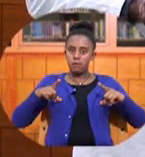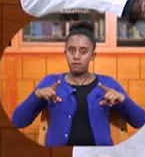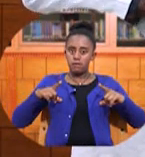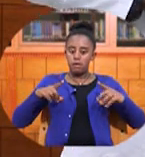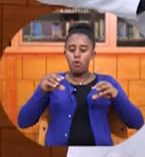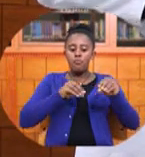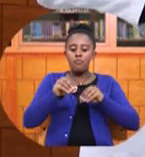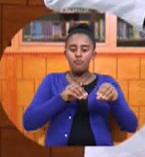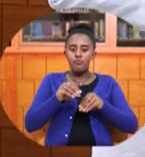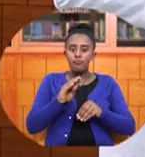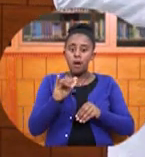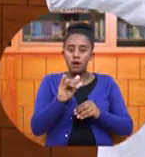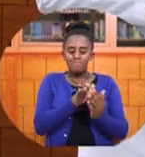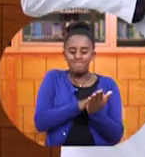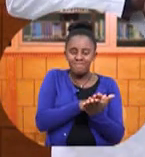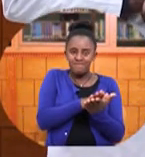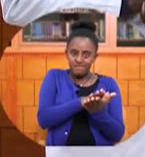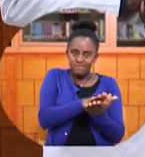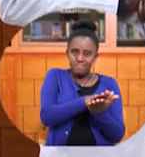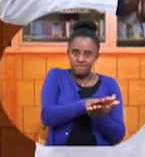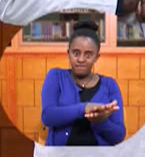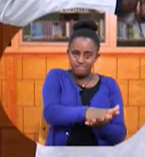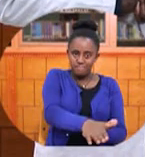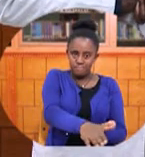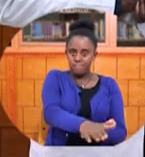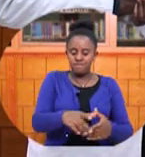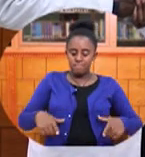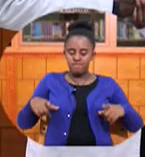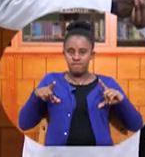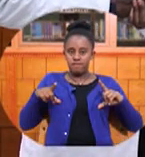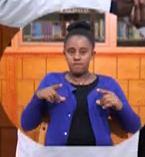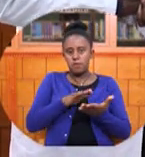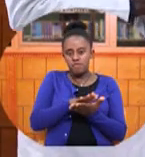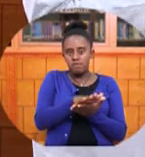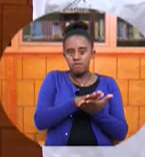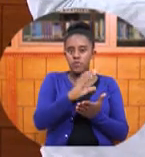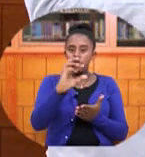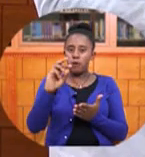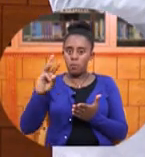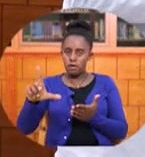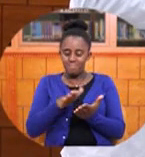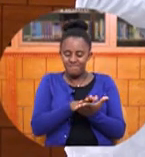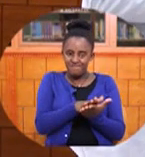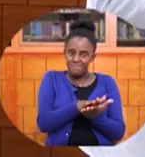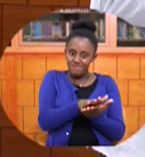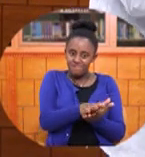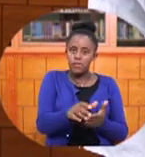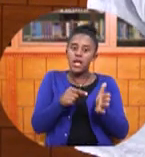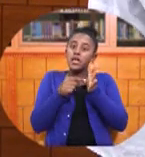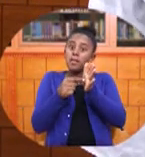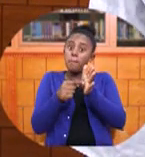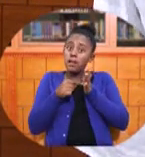land and move by crawling. The animals which is live on the land and moved by crawling is